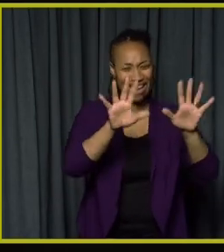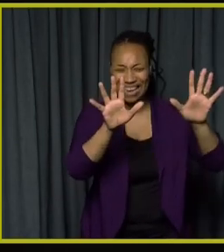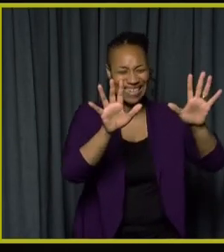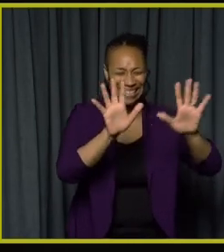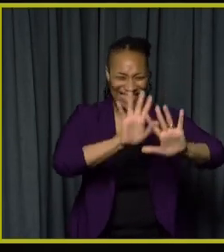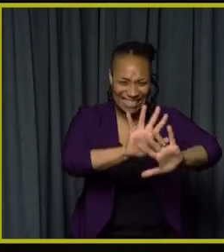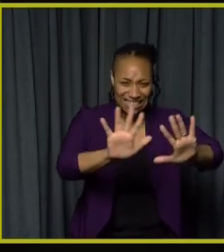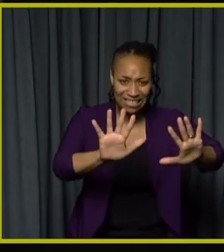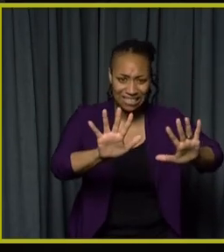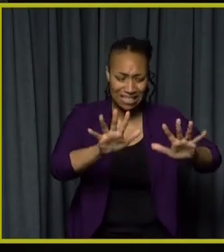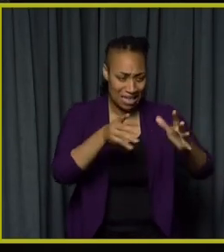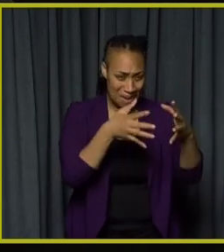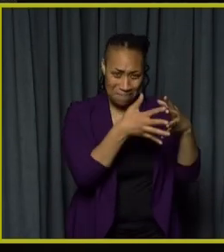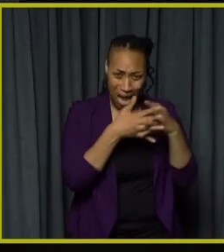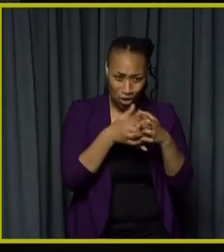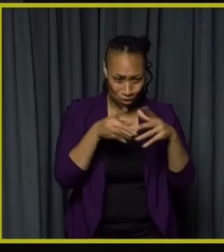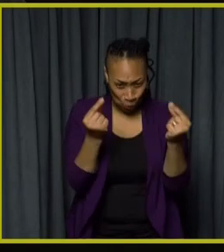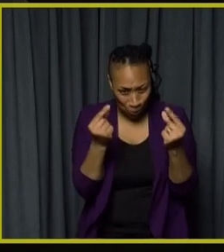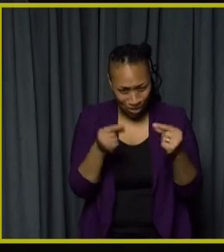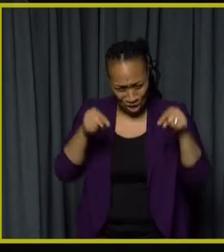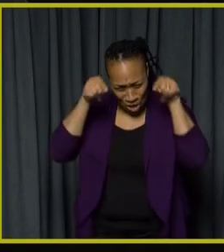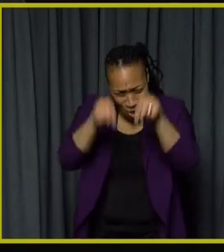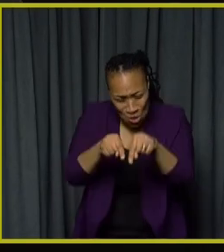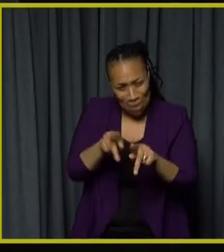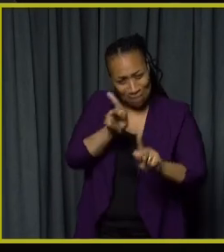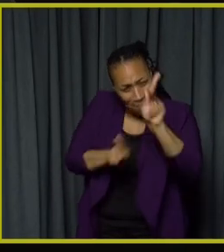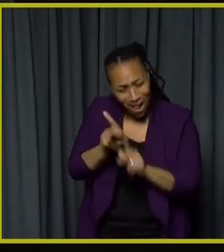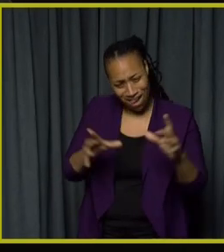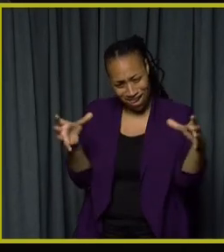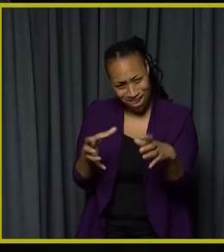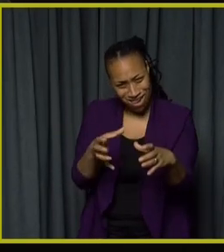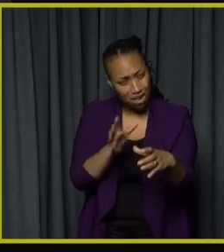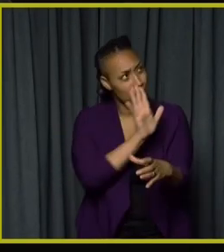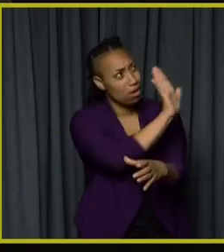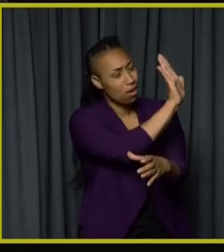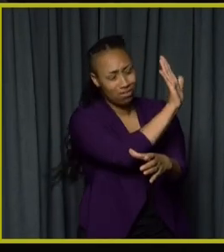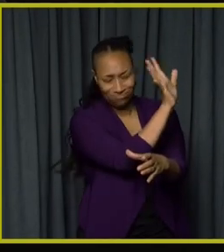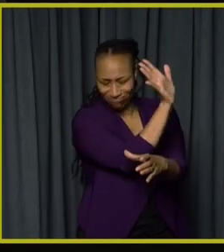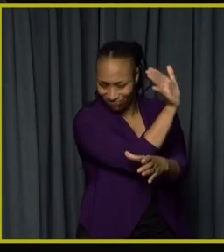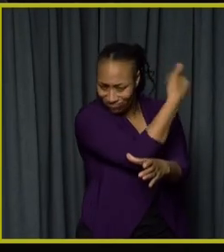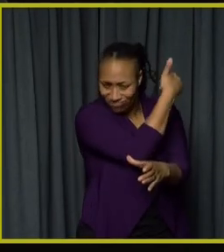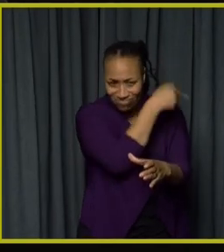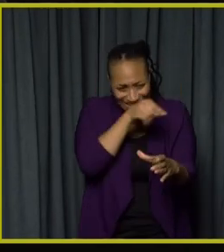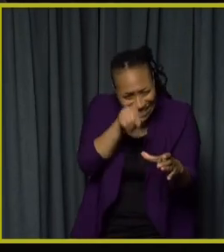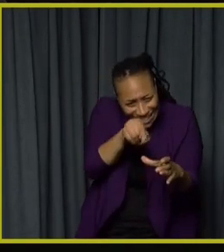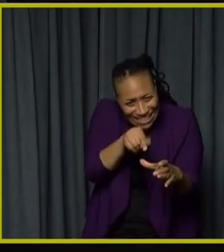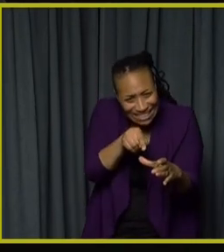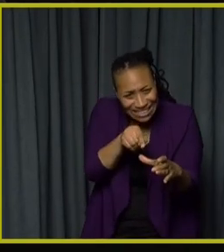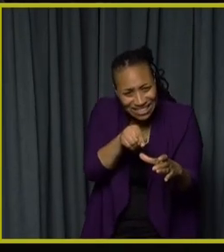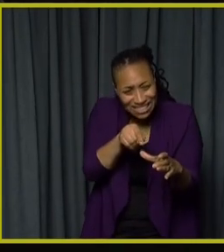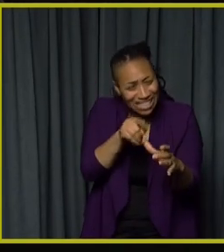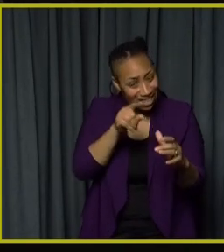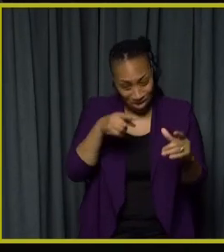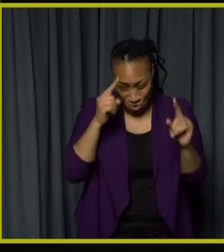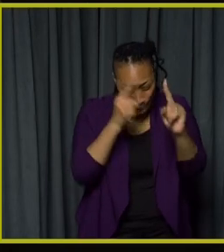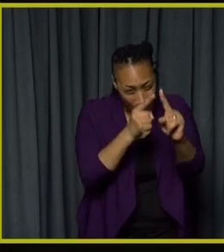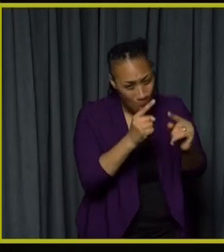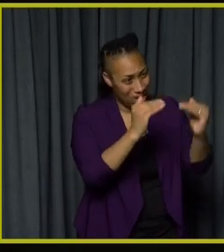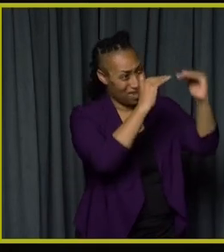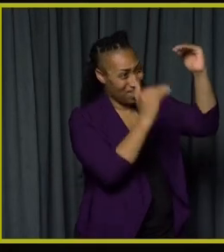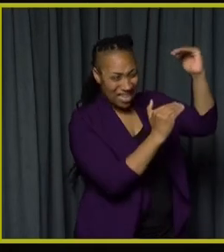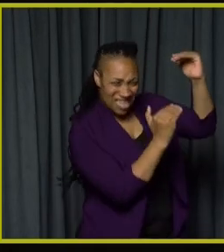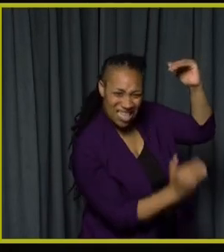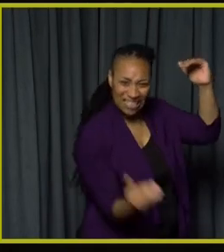power, and that is the force that will prevail. And each of you are an irreplaceable part